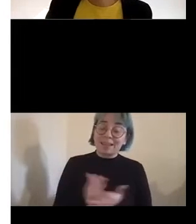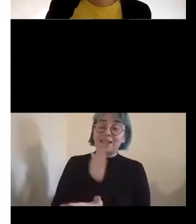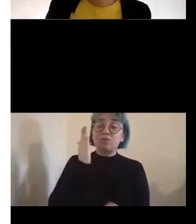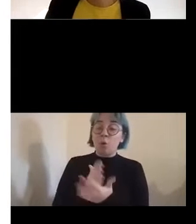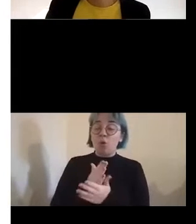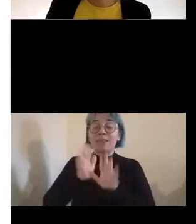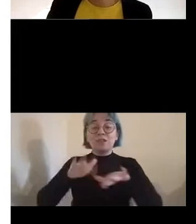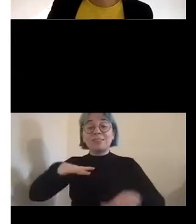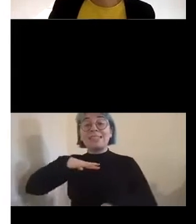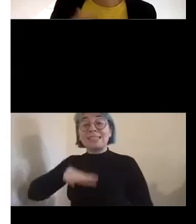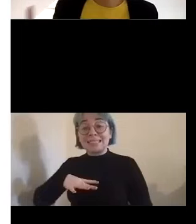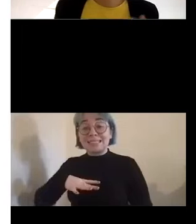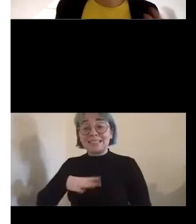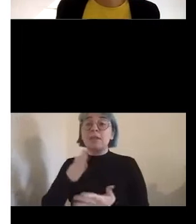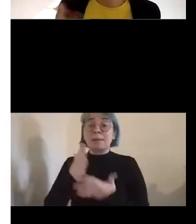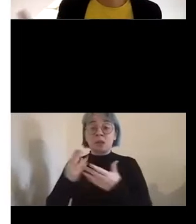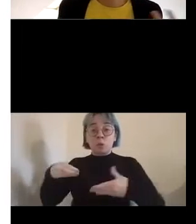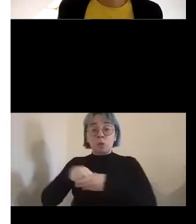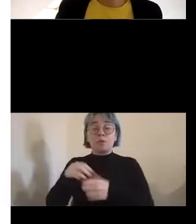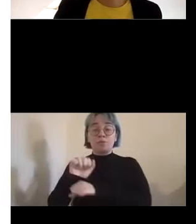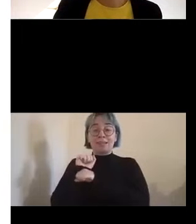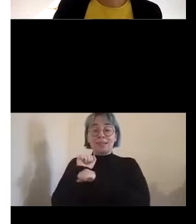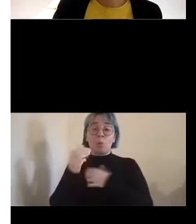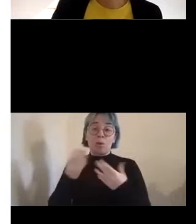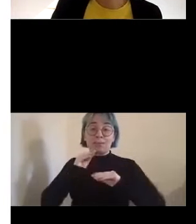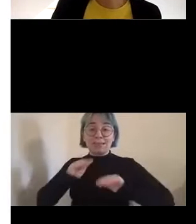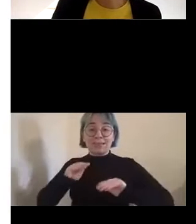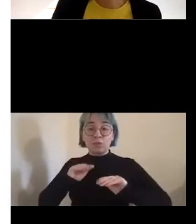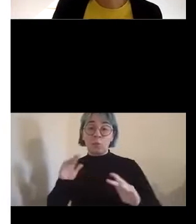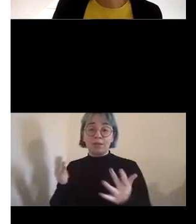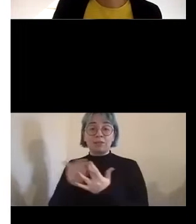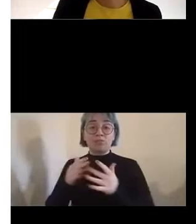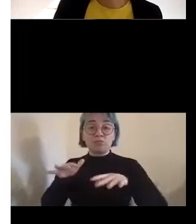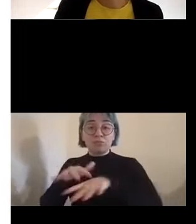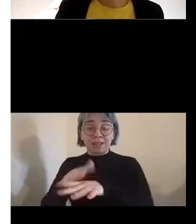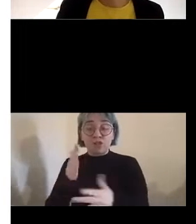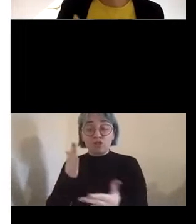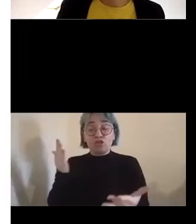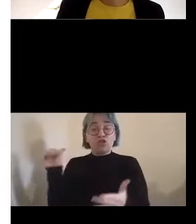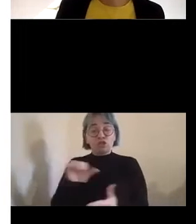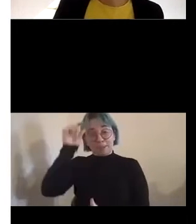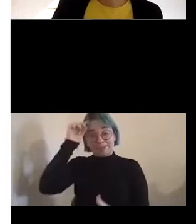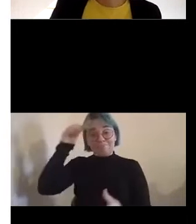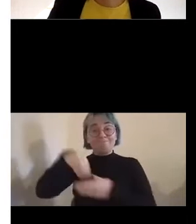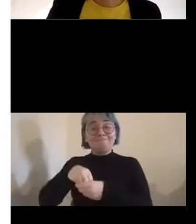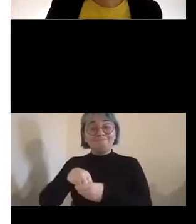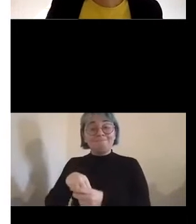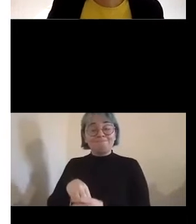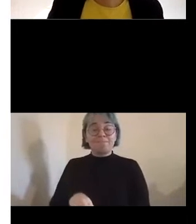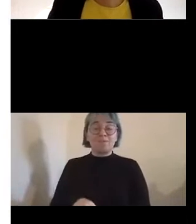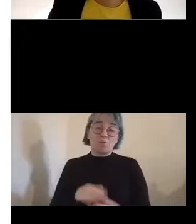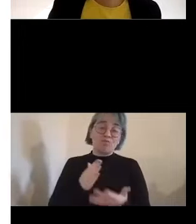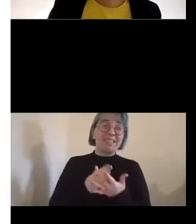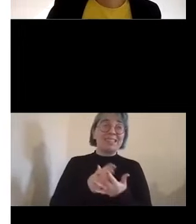needs of children concerning protection or education or integration are taken into account So usually, really practically